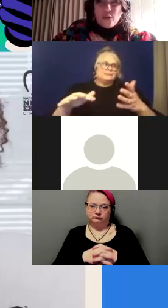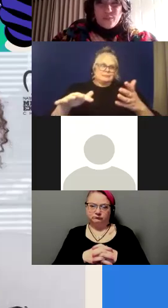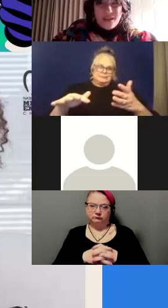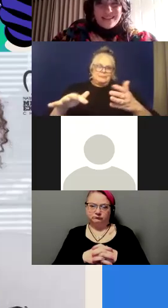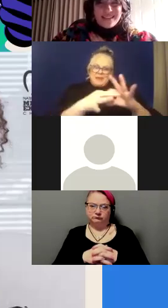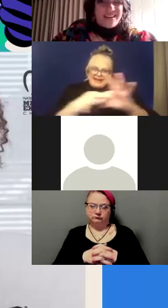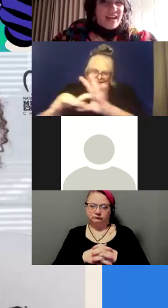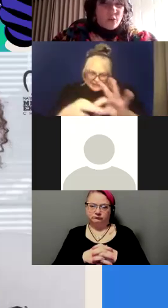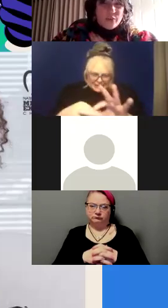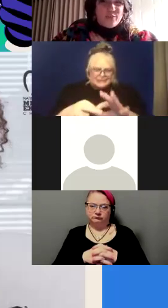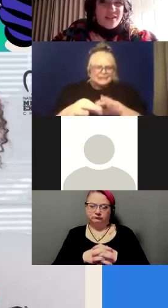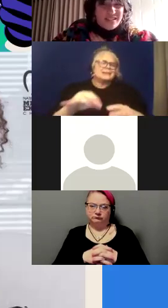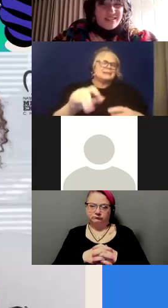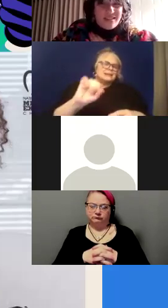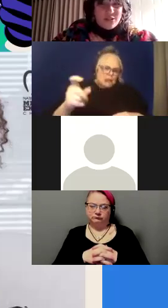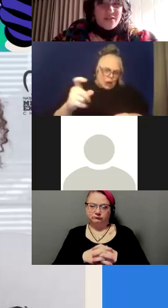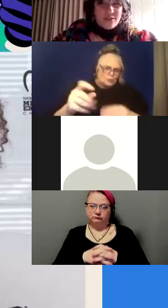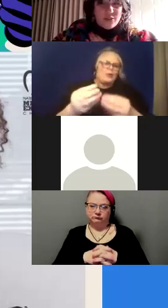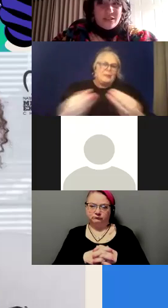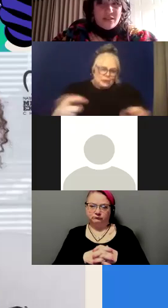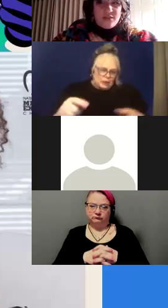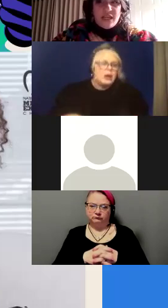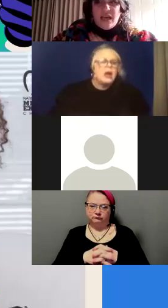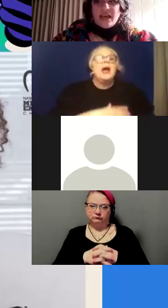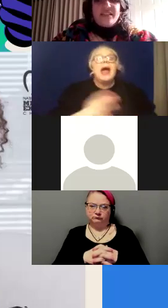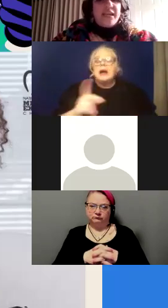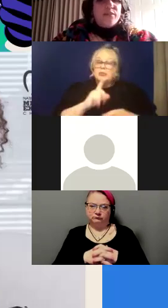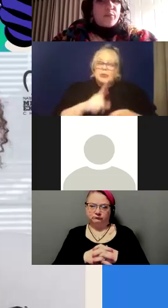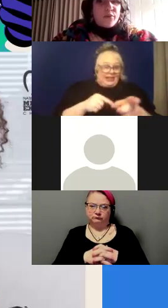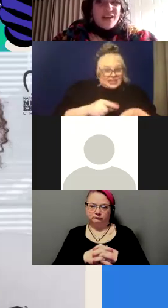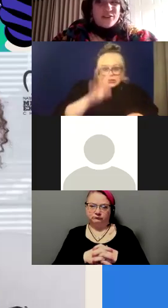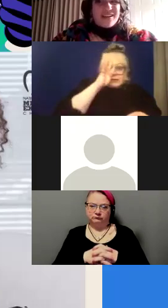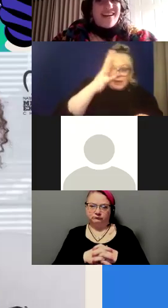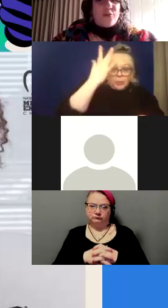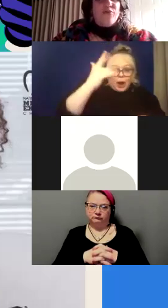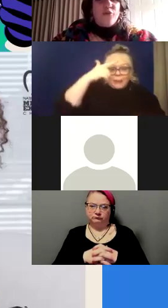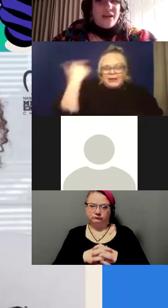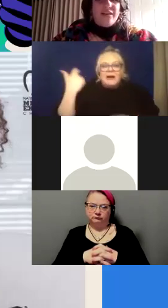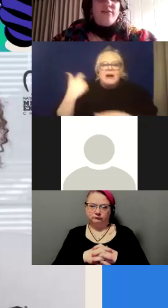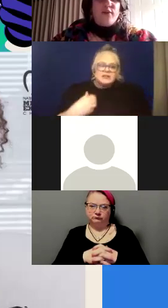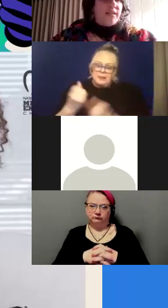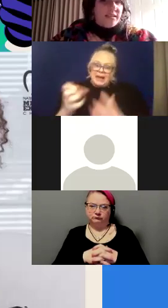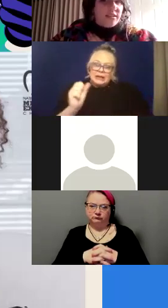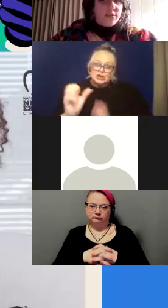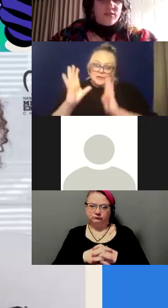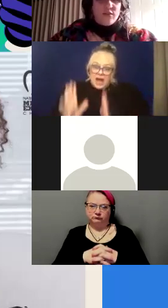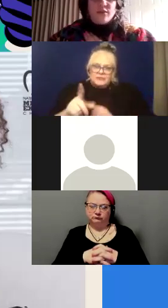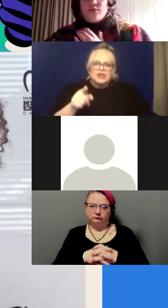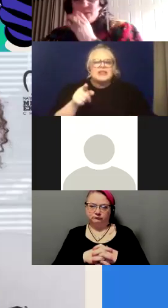on roadblocks and inadequate responses that these survivors received, and tips for providers on how to avoid falling